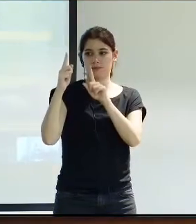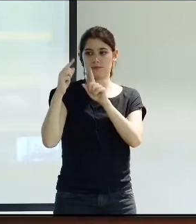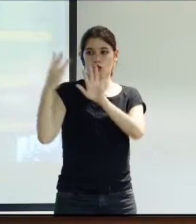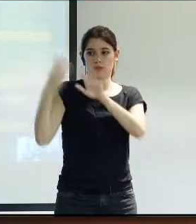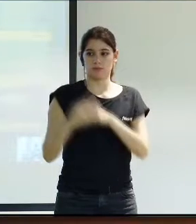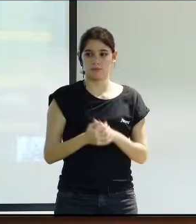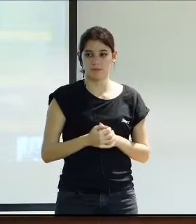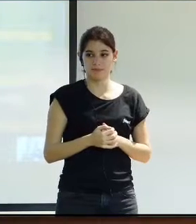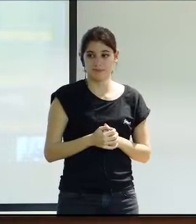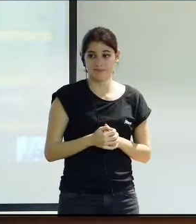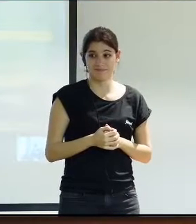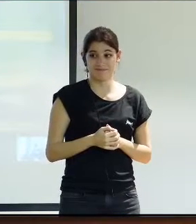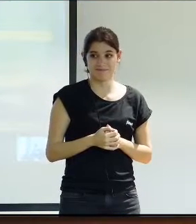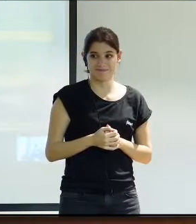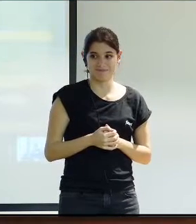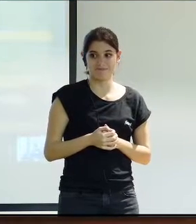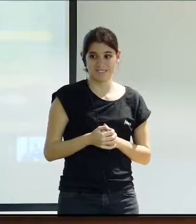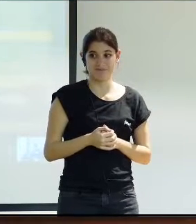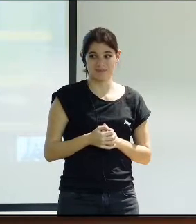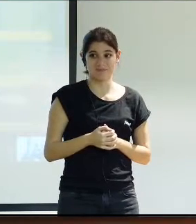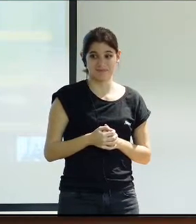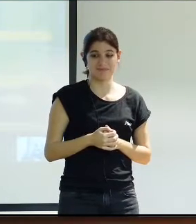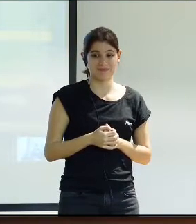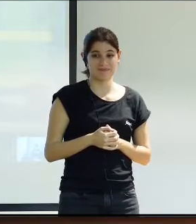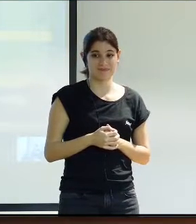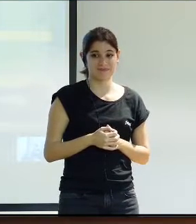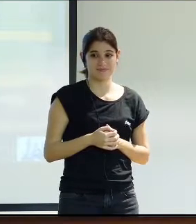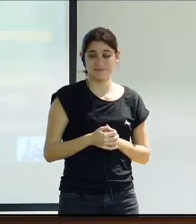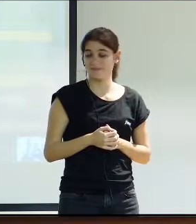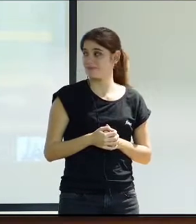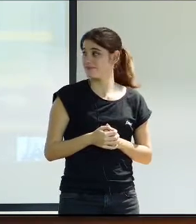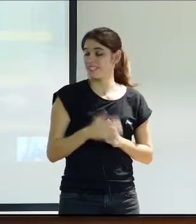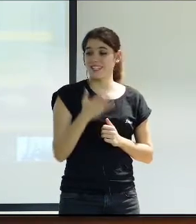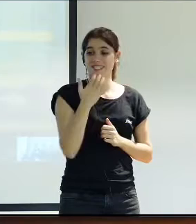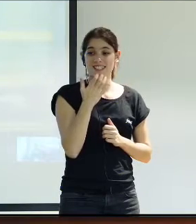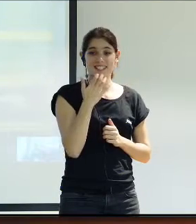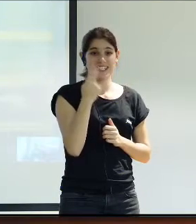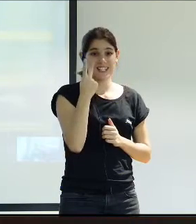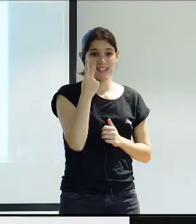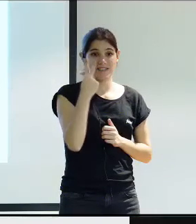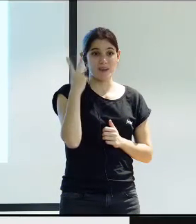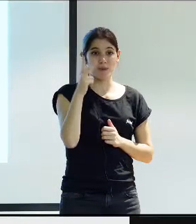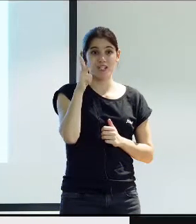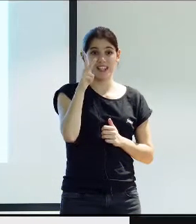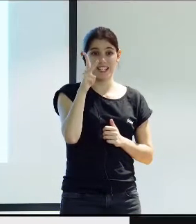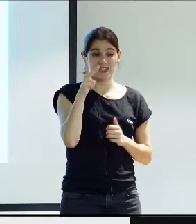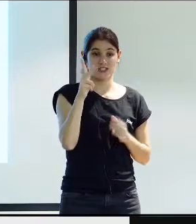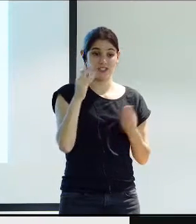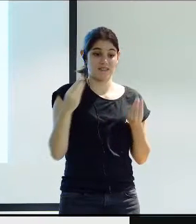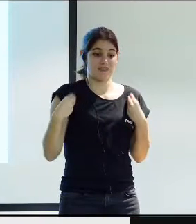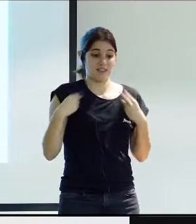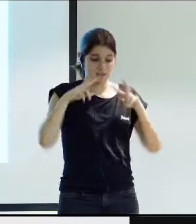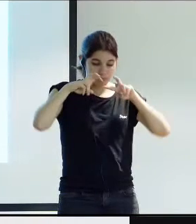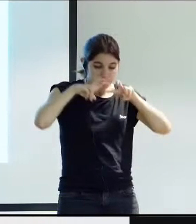If we go into the right to live independently, it is about being fully and